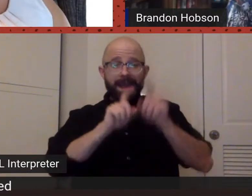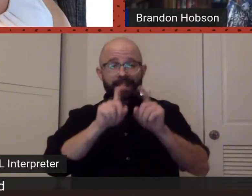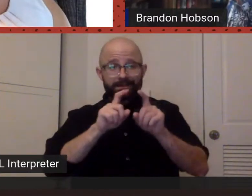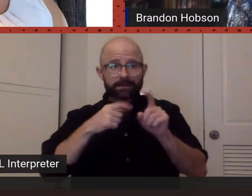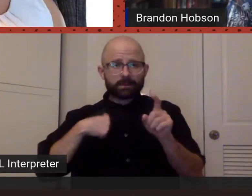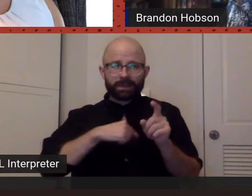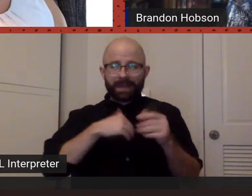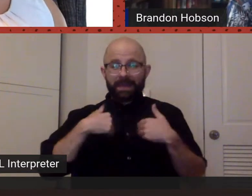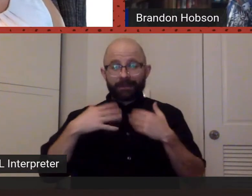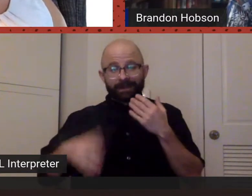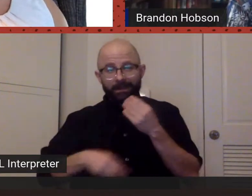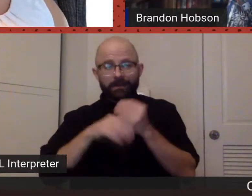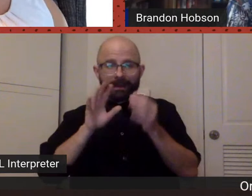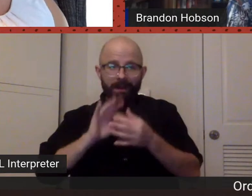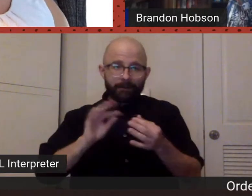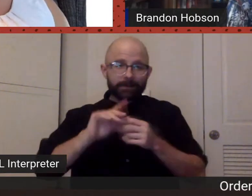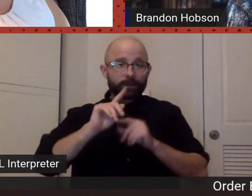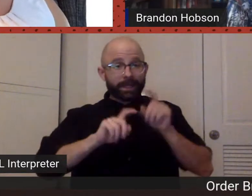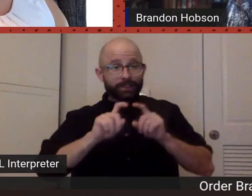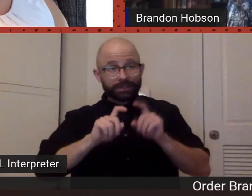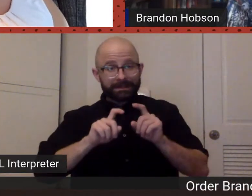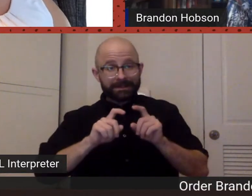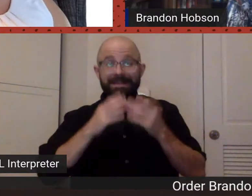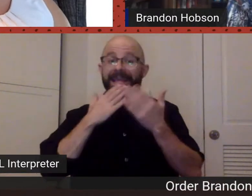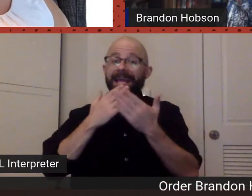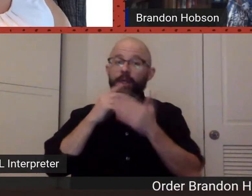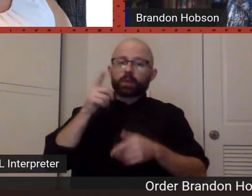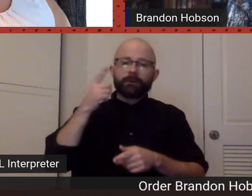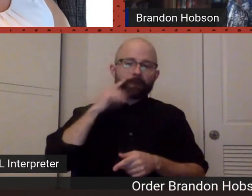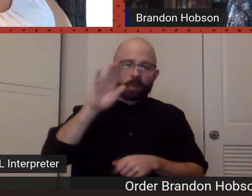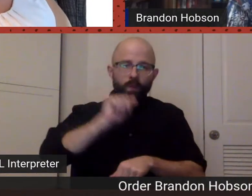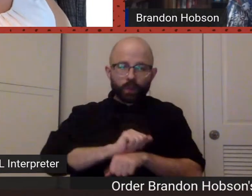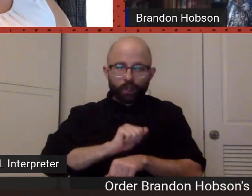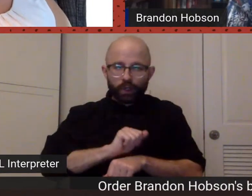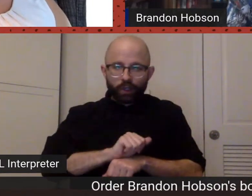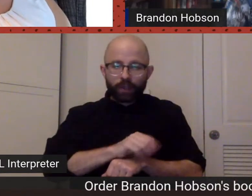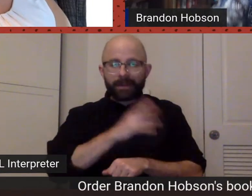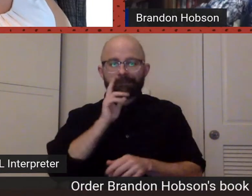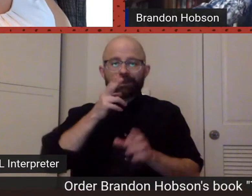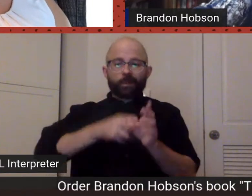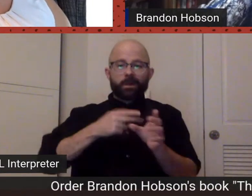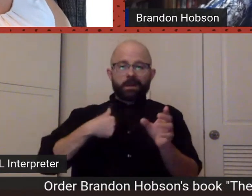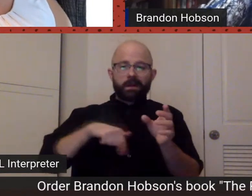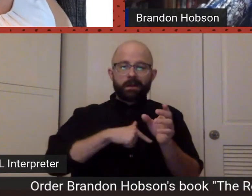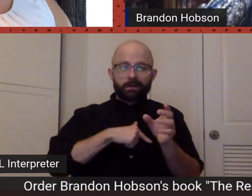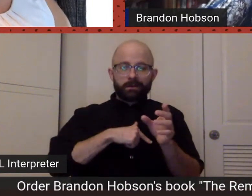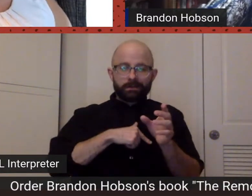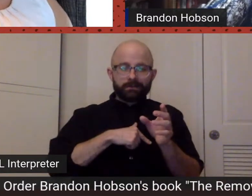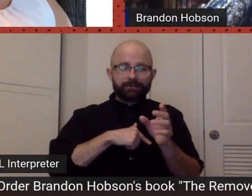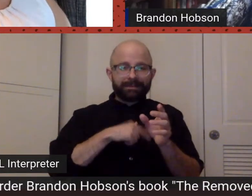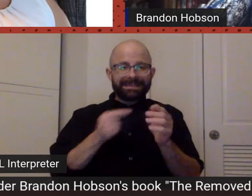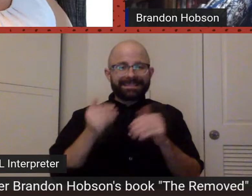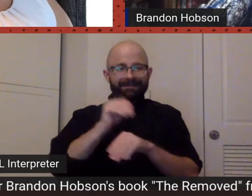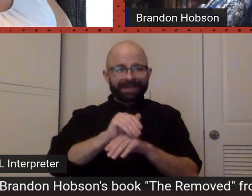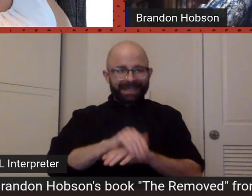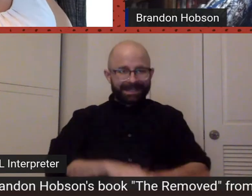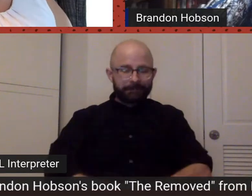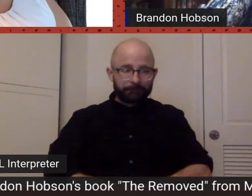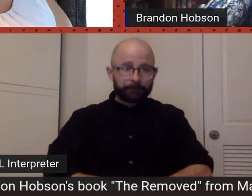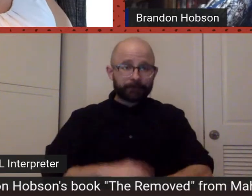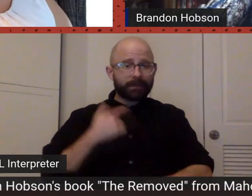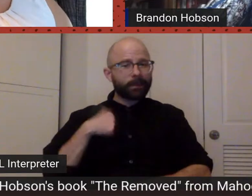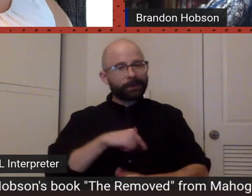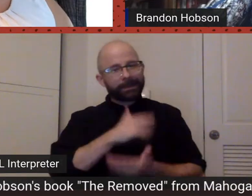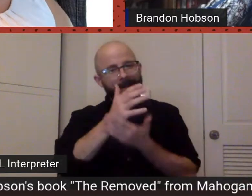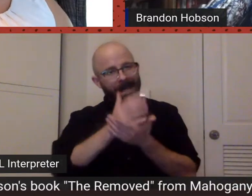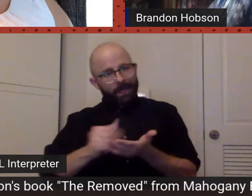additional comments and questions coming in, thanking you for your work and for joining us here this evening. We are out of